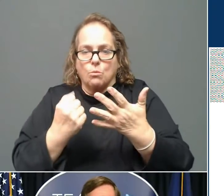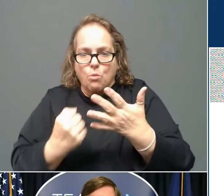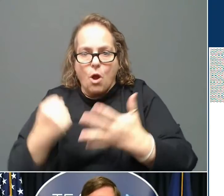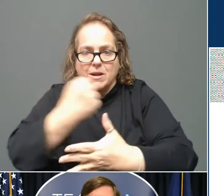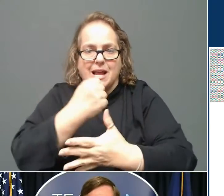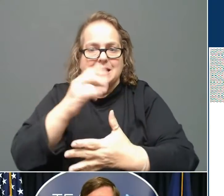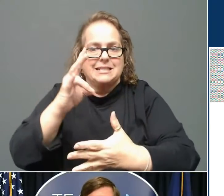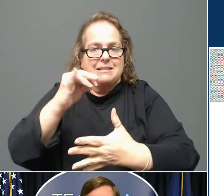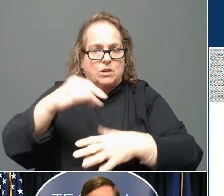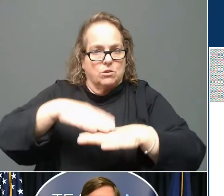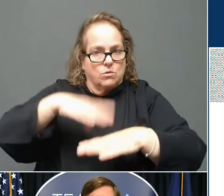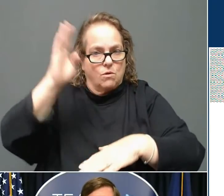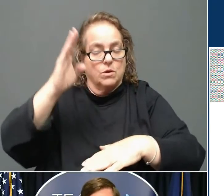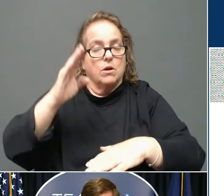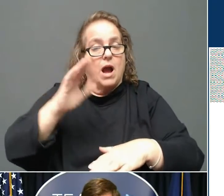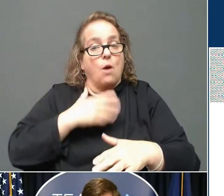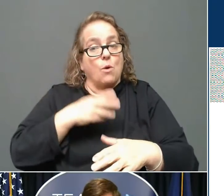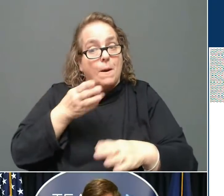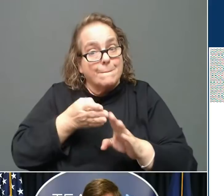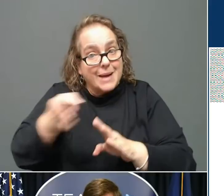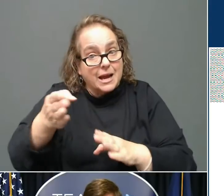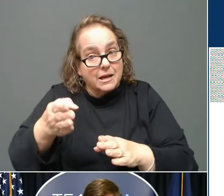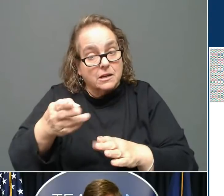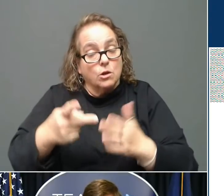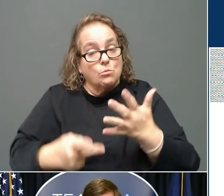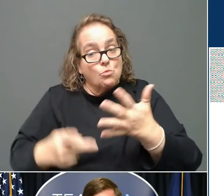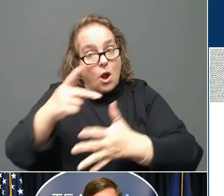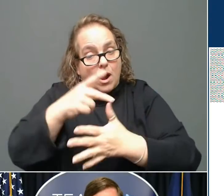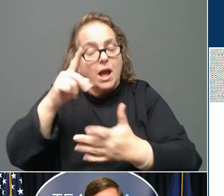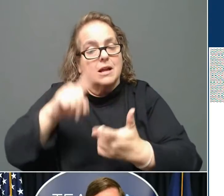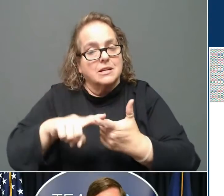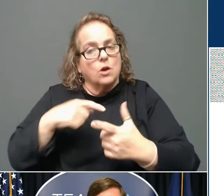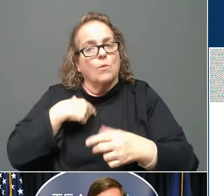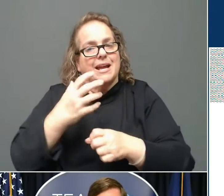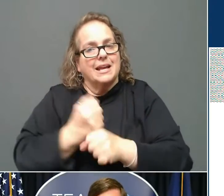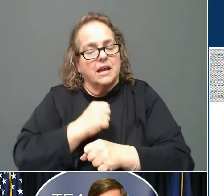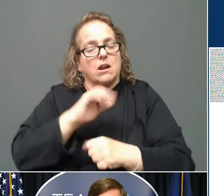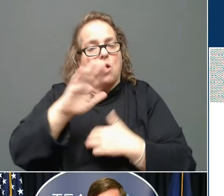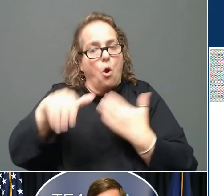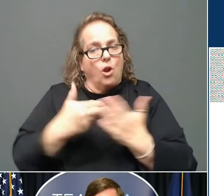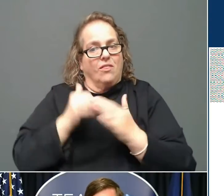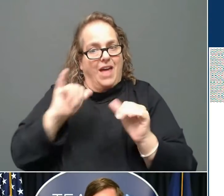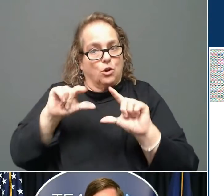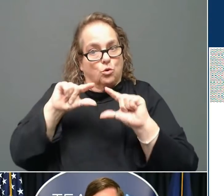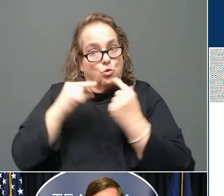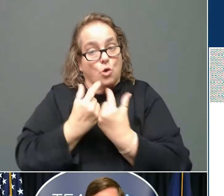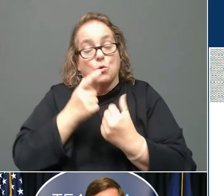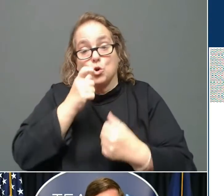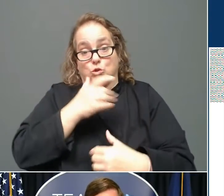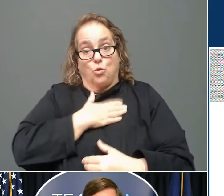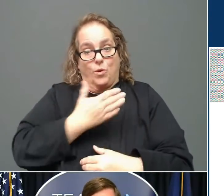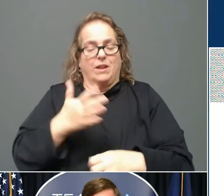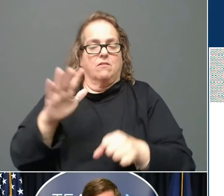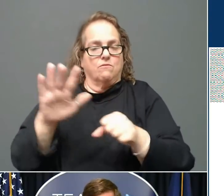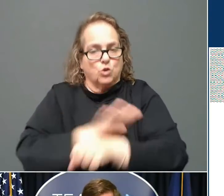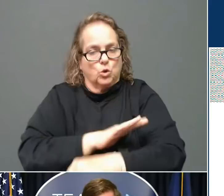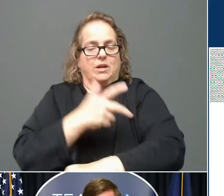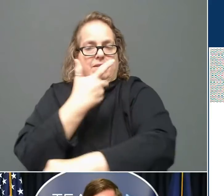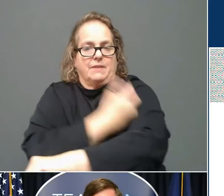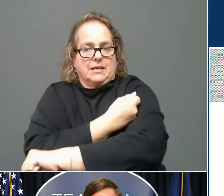main priority until we get that group, or everyone willing, fully vaccinated. And this is what we want to see in this